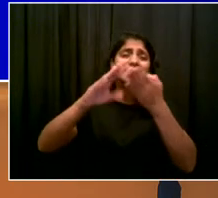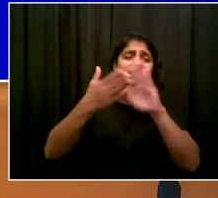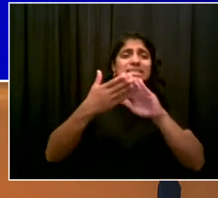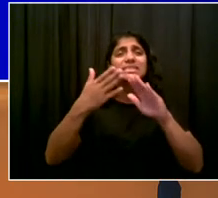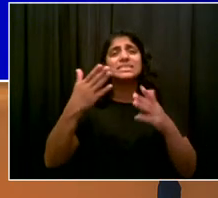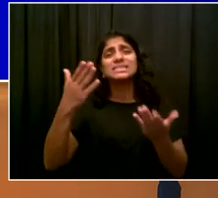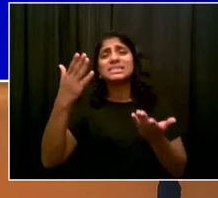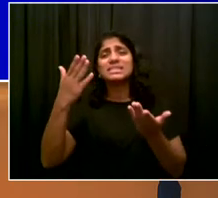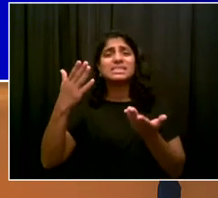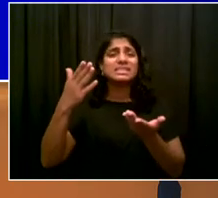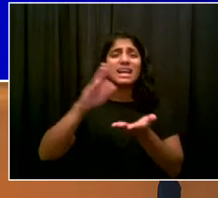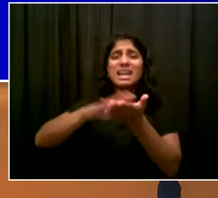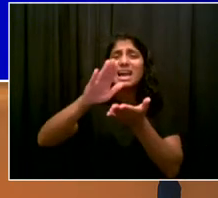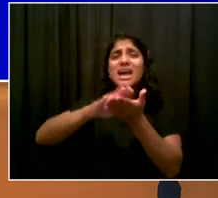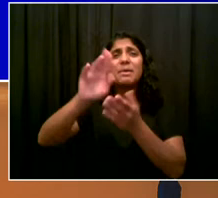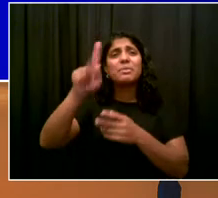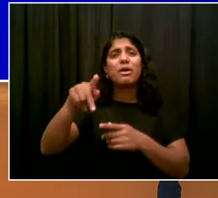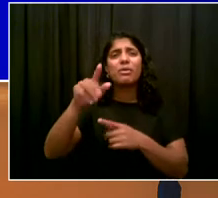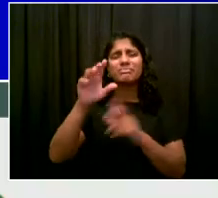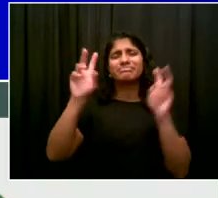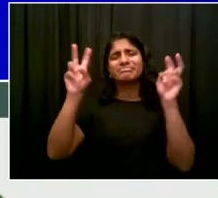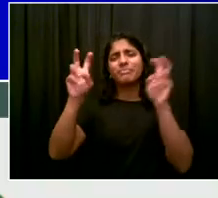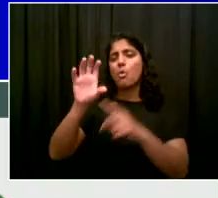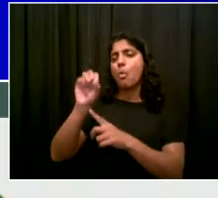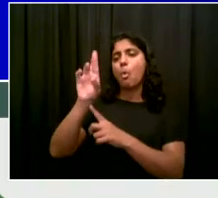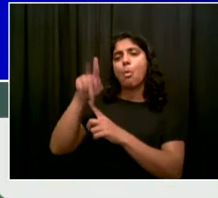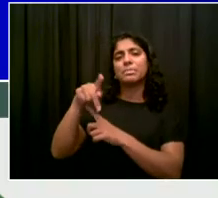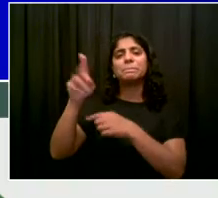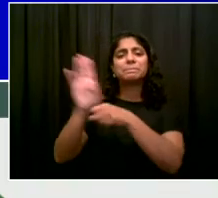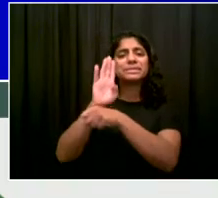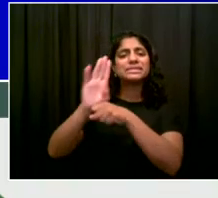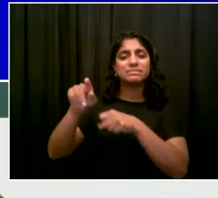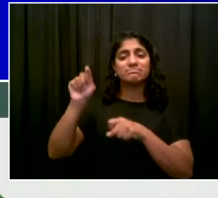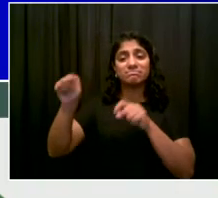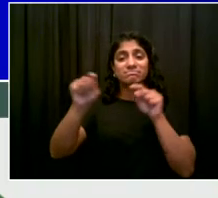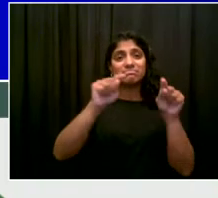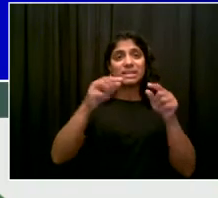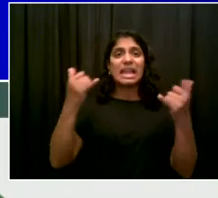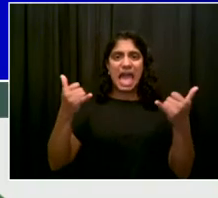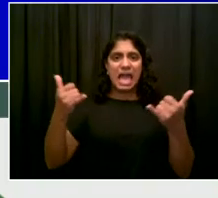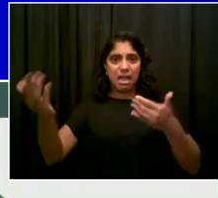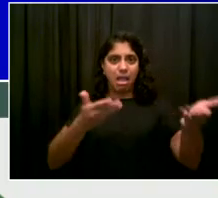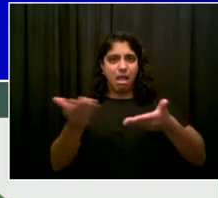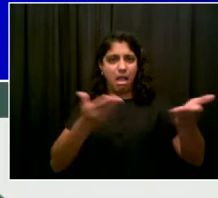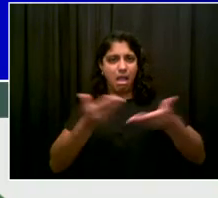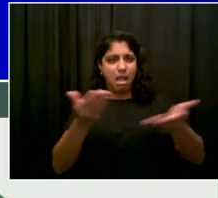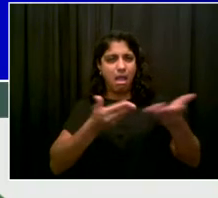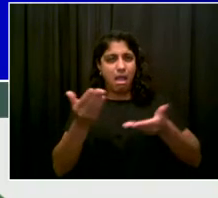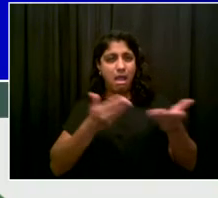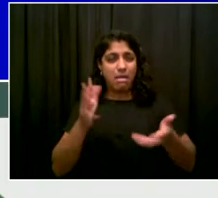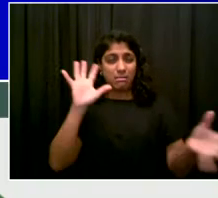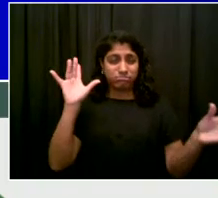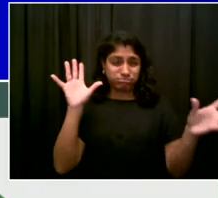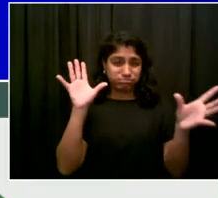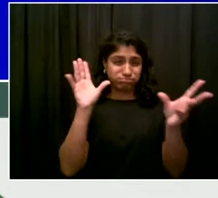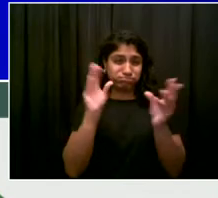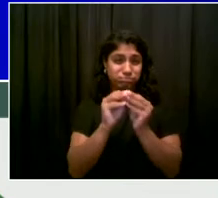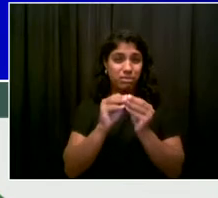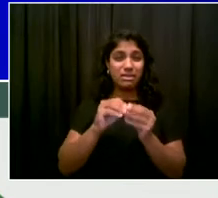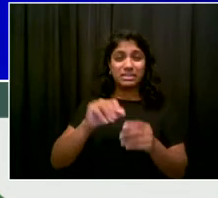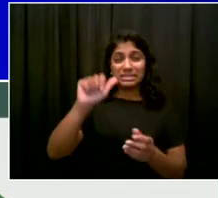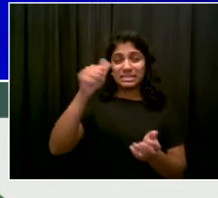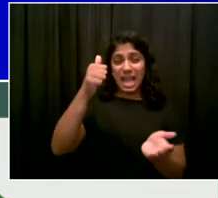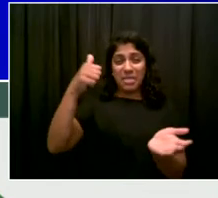total, thousands of whom have already been hired. The remainder will be hired in the next month or so. These are good-paying